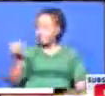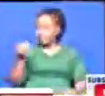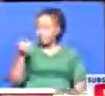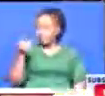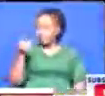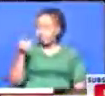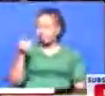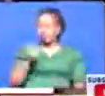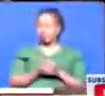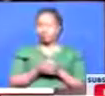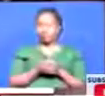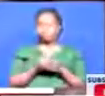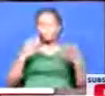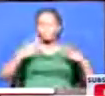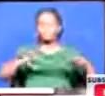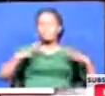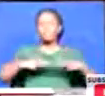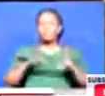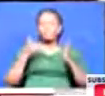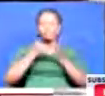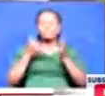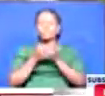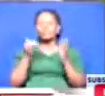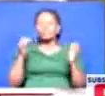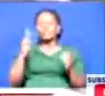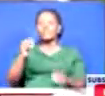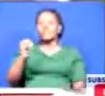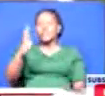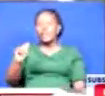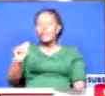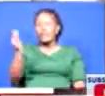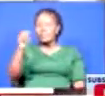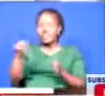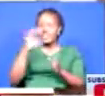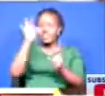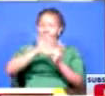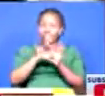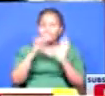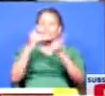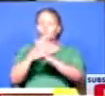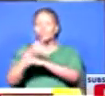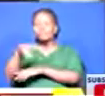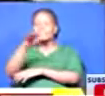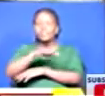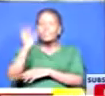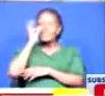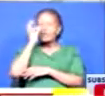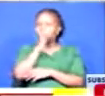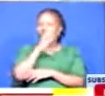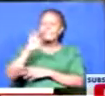A section of residents, including members of National Assembly elects from different constituencies in Nyeri County,